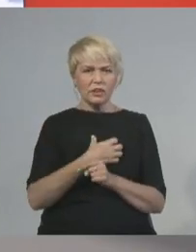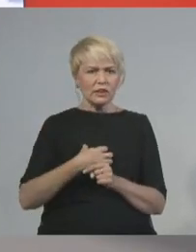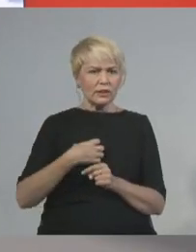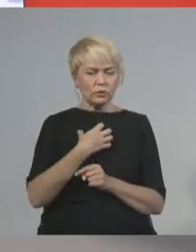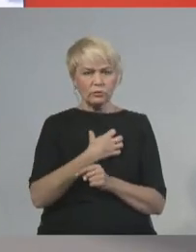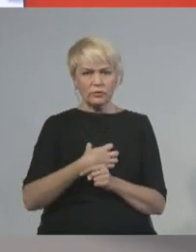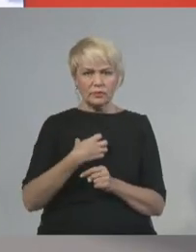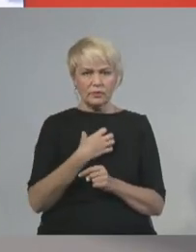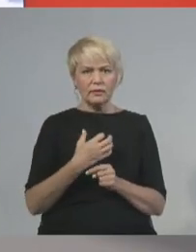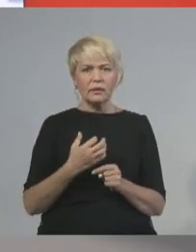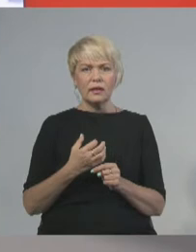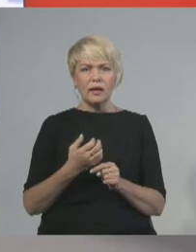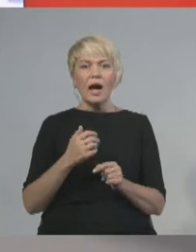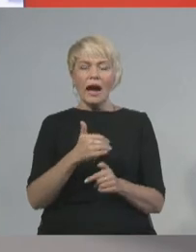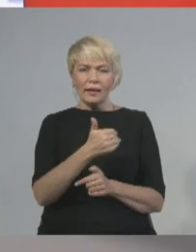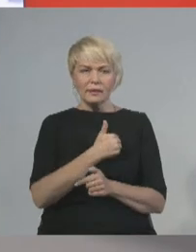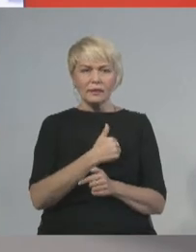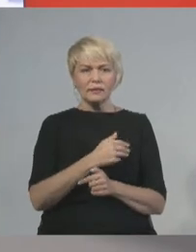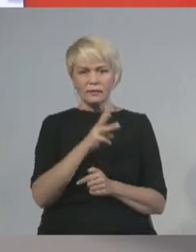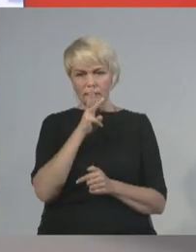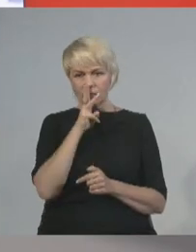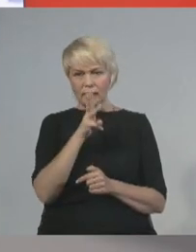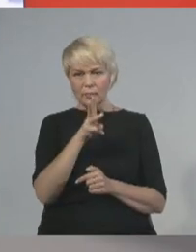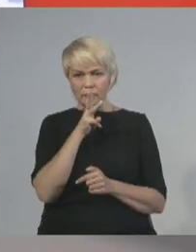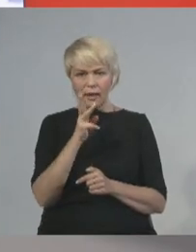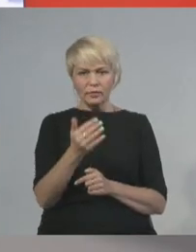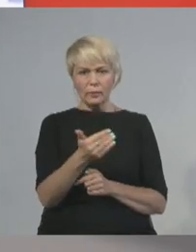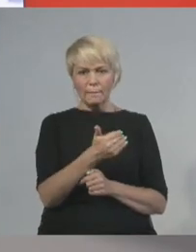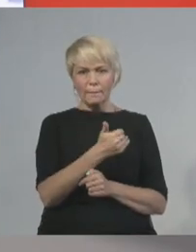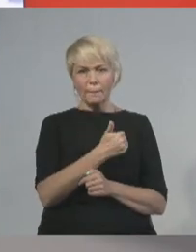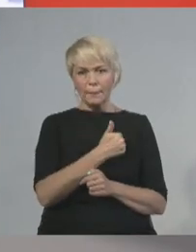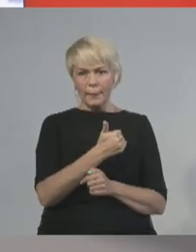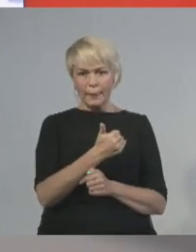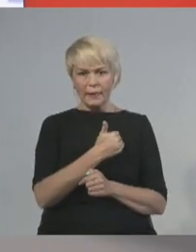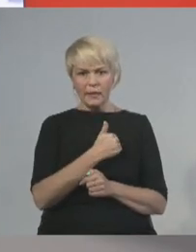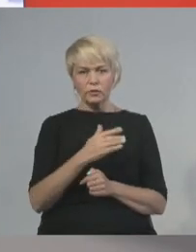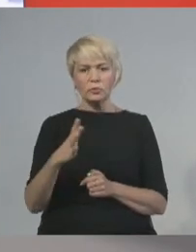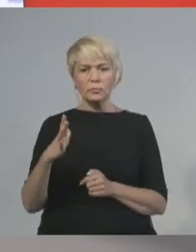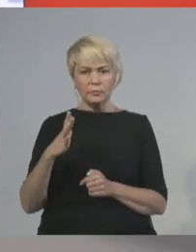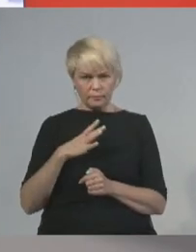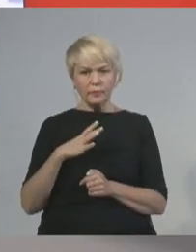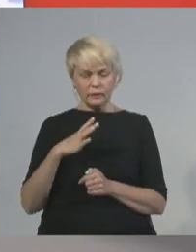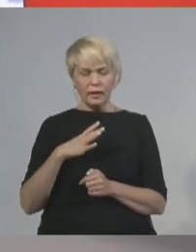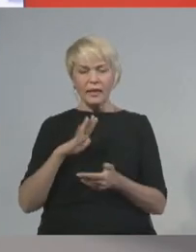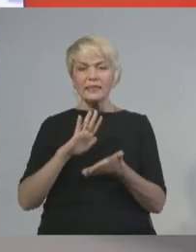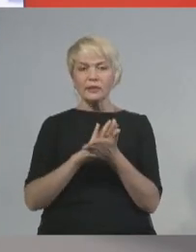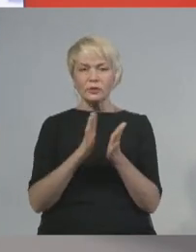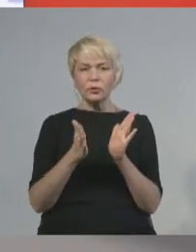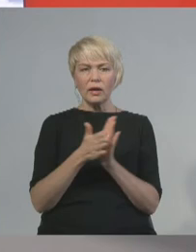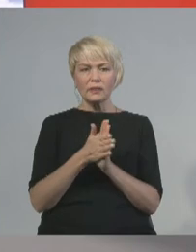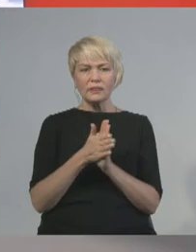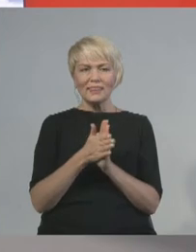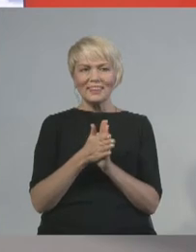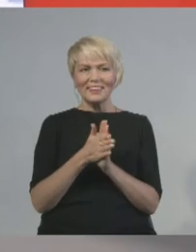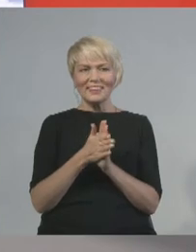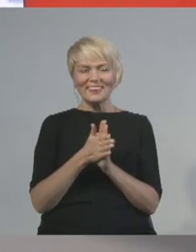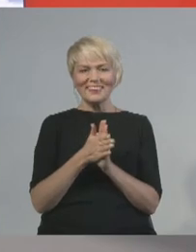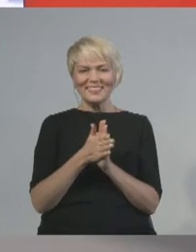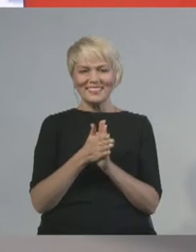generate traffic but they are human beings so they want to get salary for their work they want